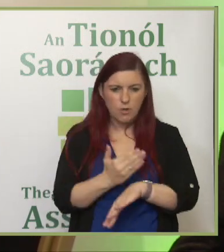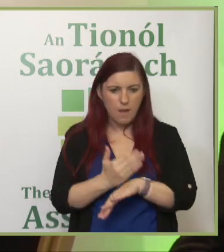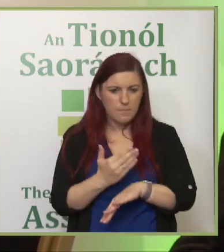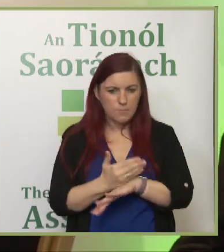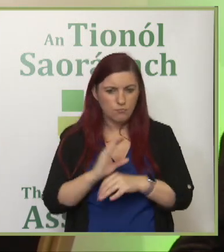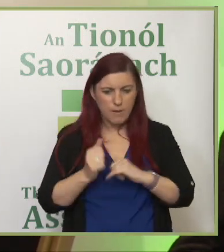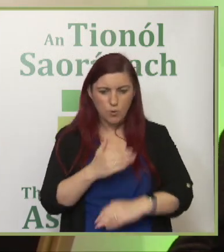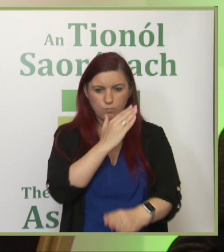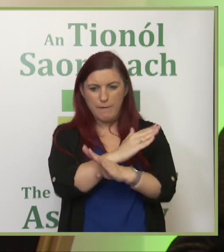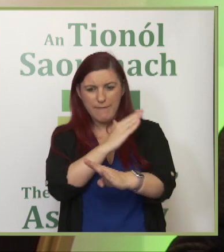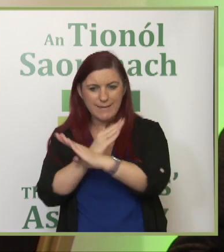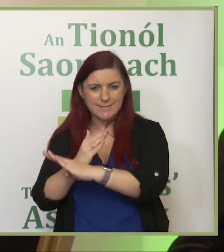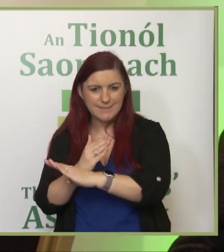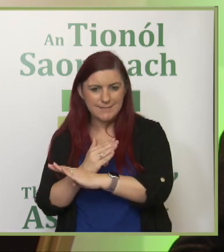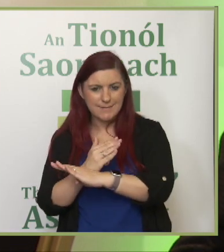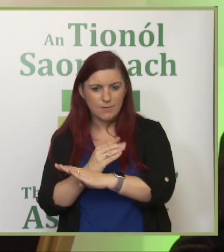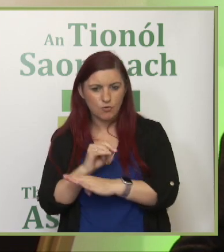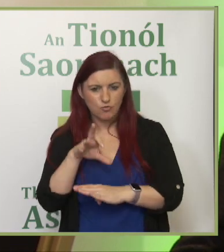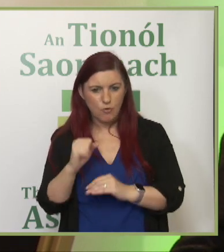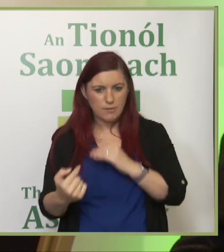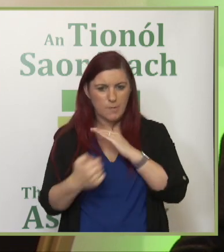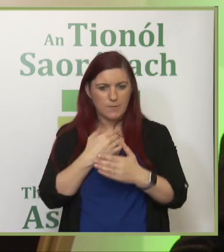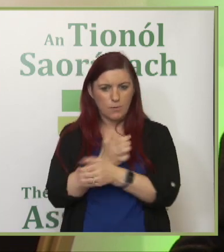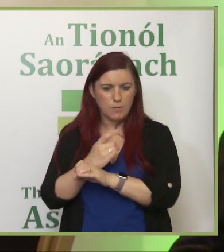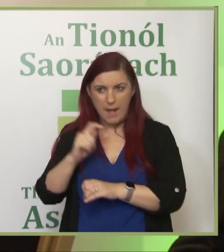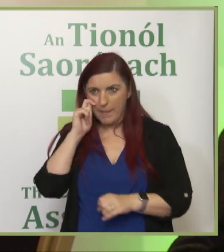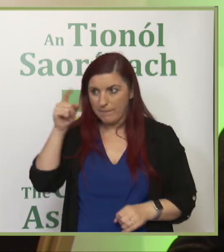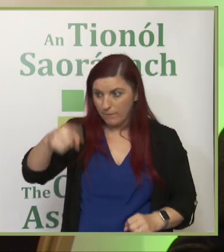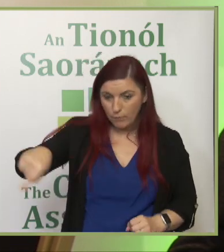the country. But I think it's for you, the Assembly, to